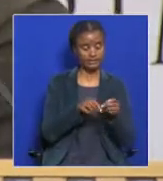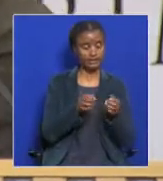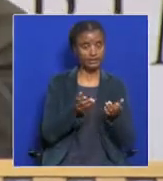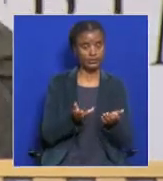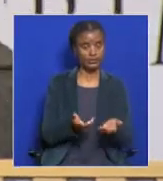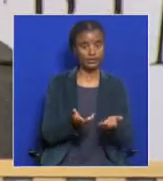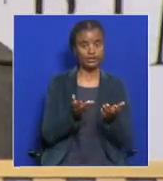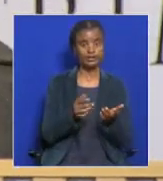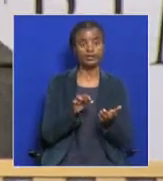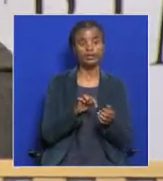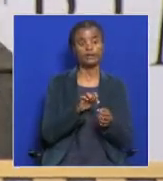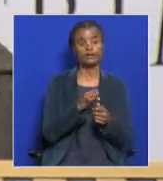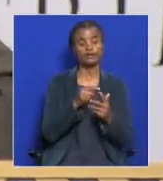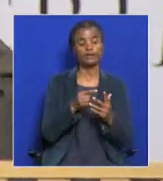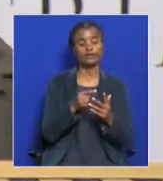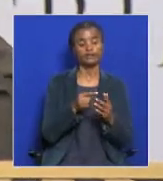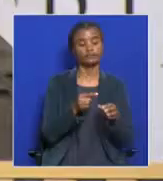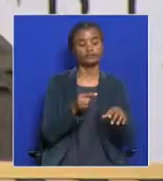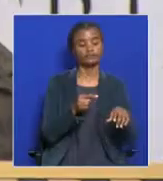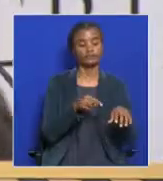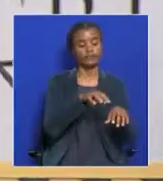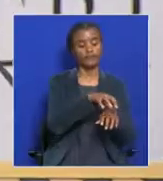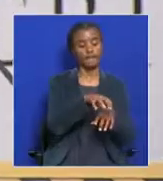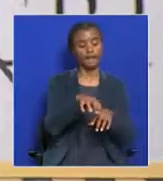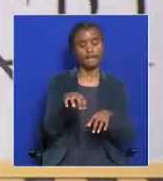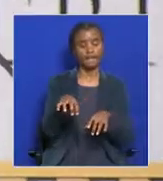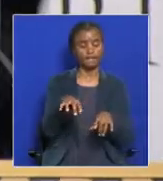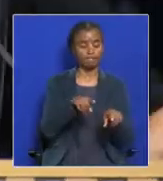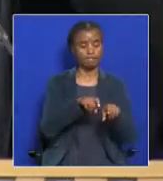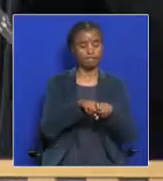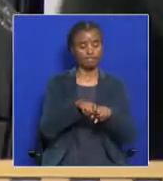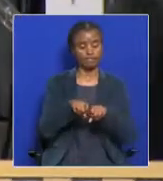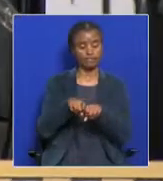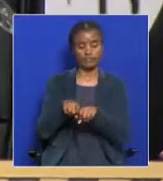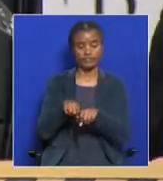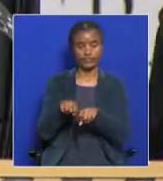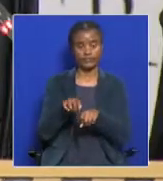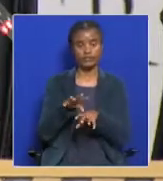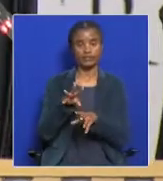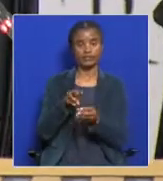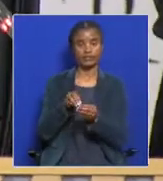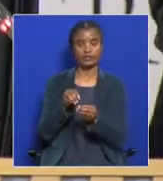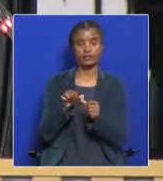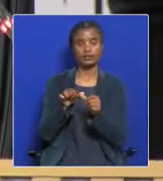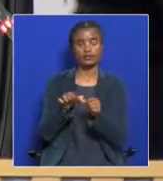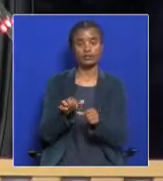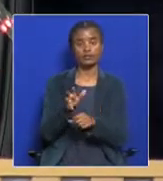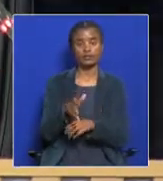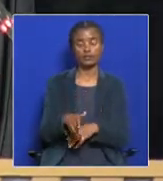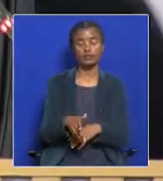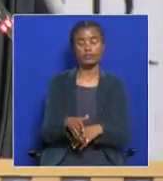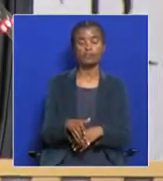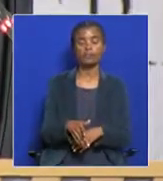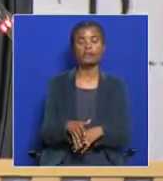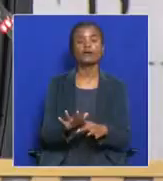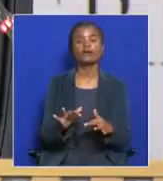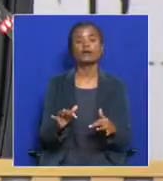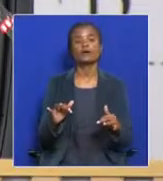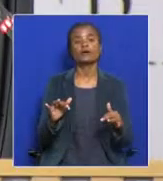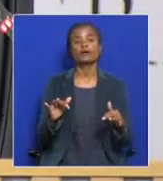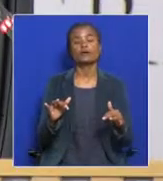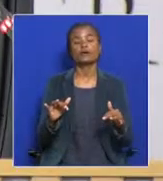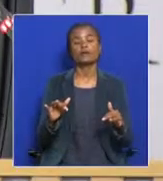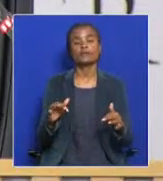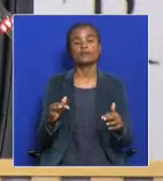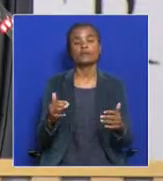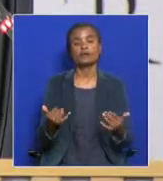will the total follow. So To me,